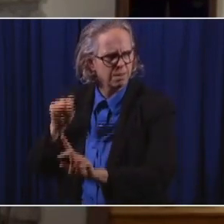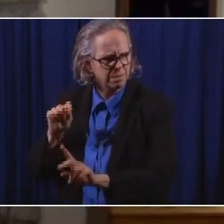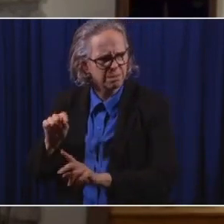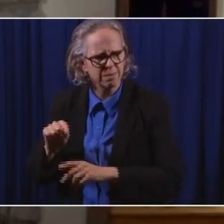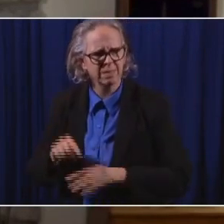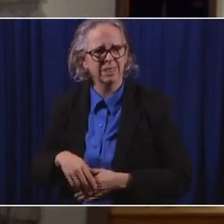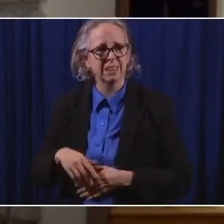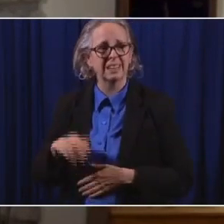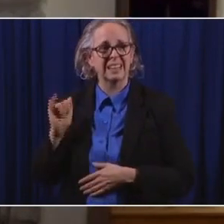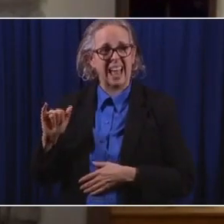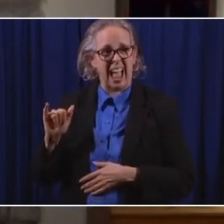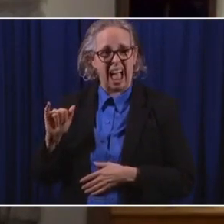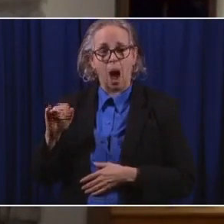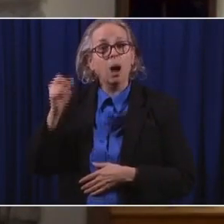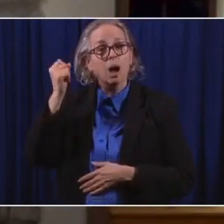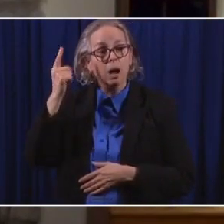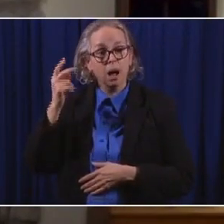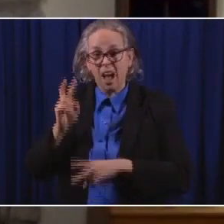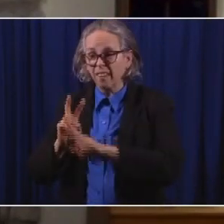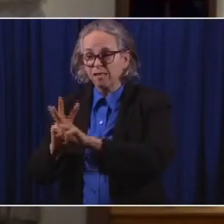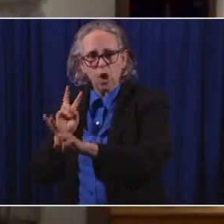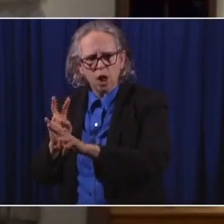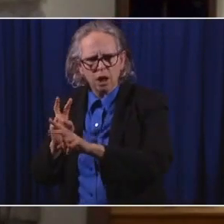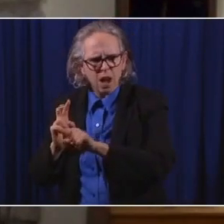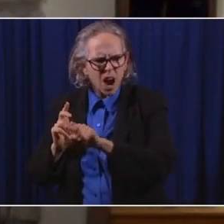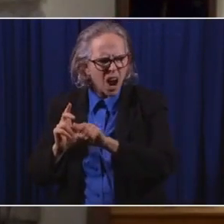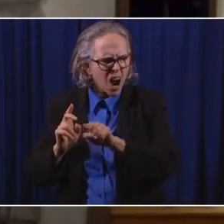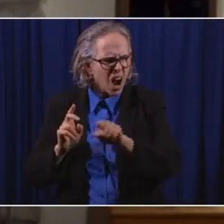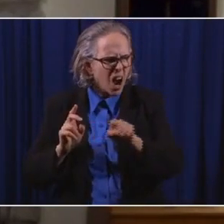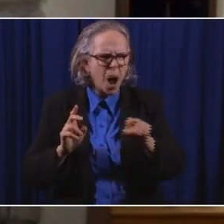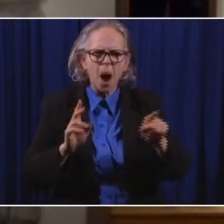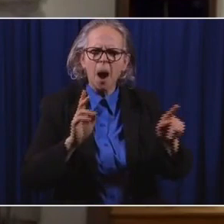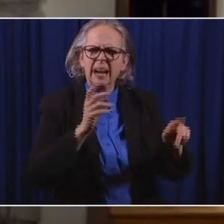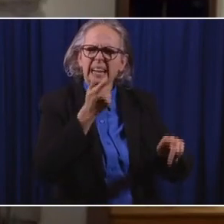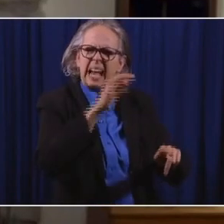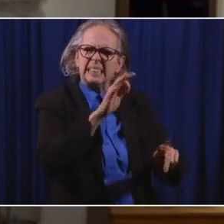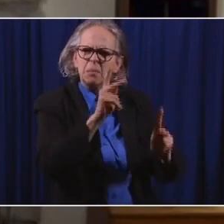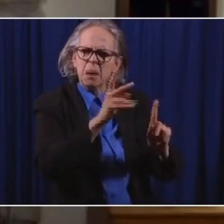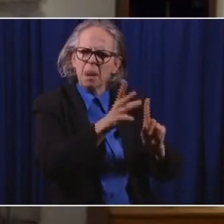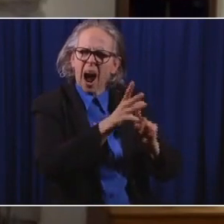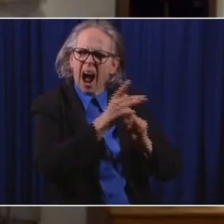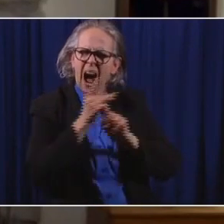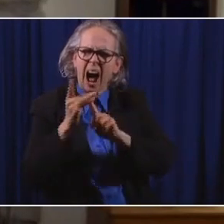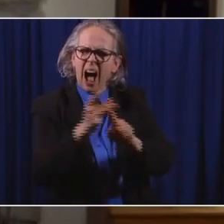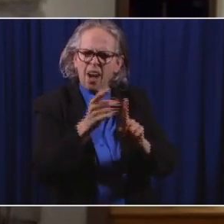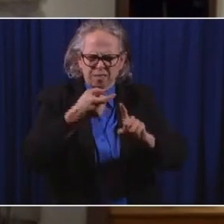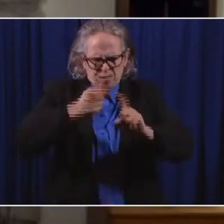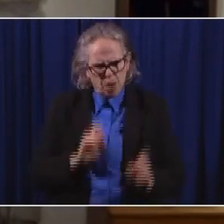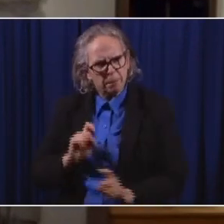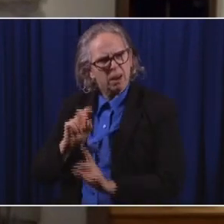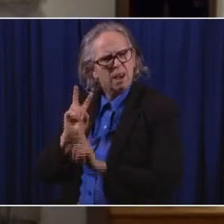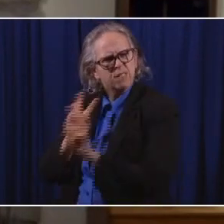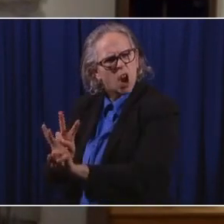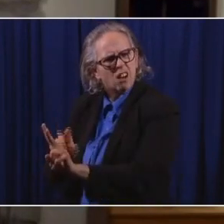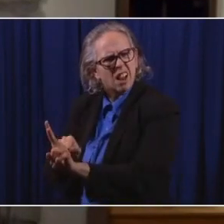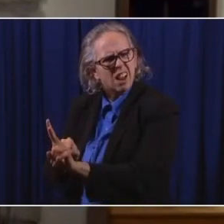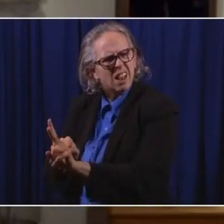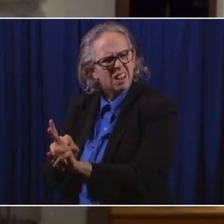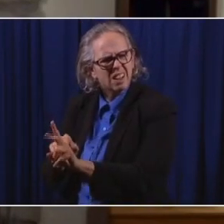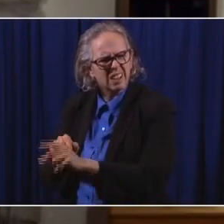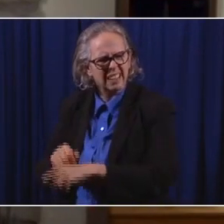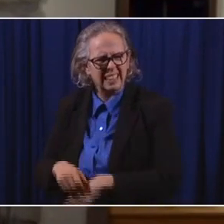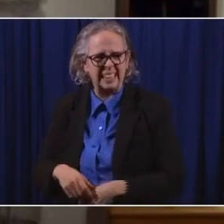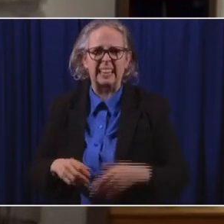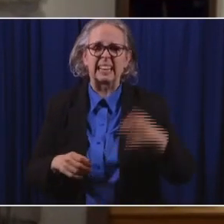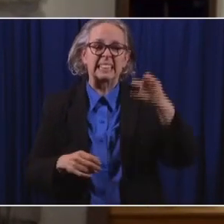that funeral. 17 of the cases were identified with the funeral, and 2 cases were secondary spread.